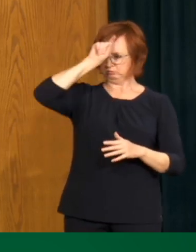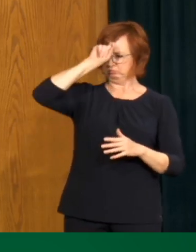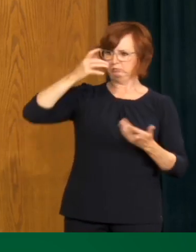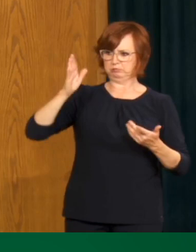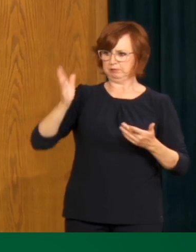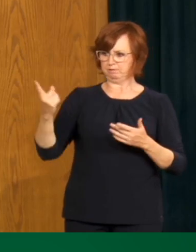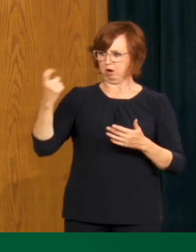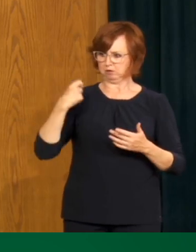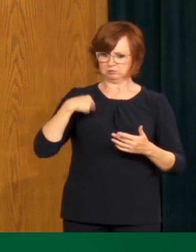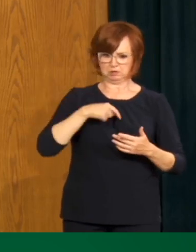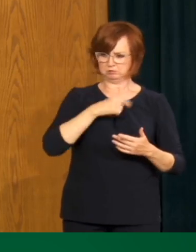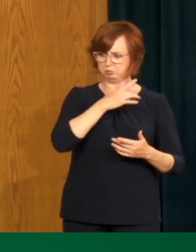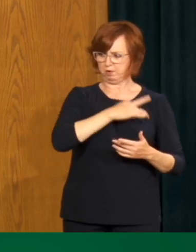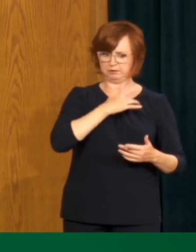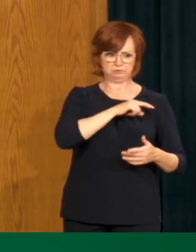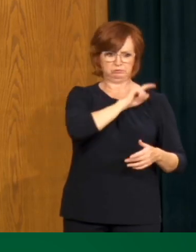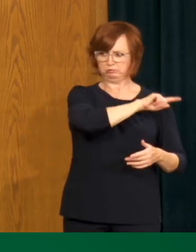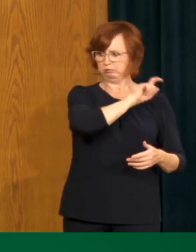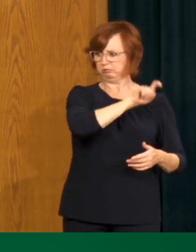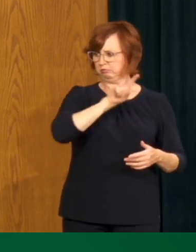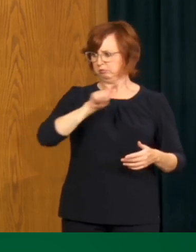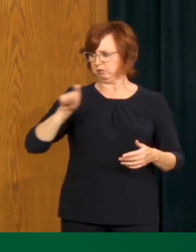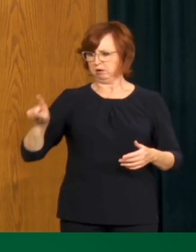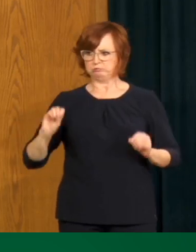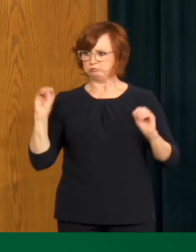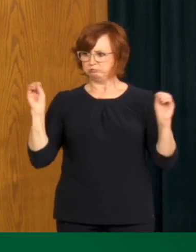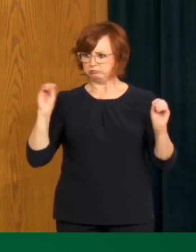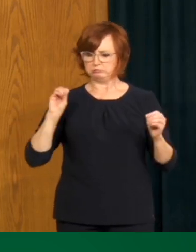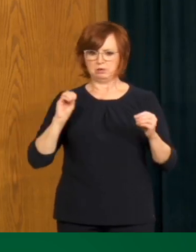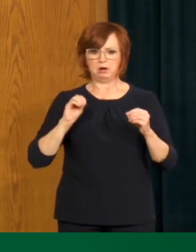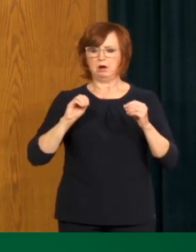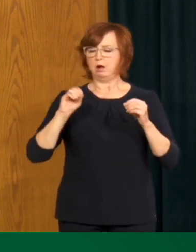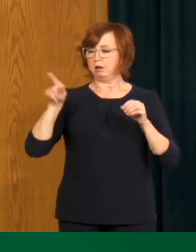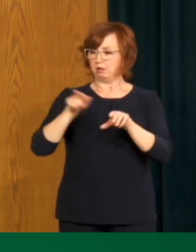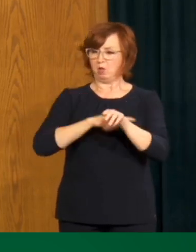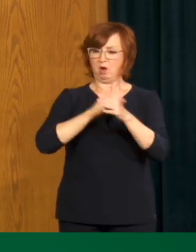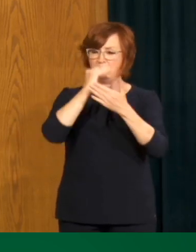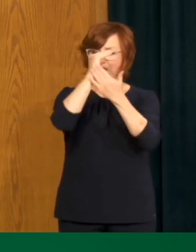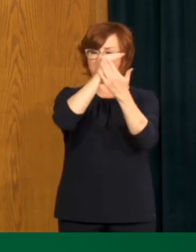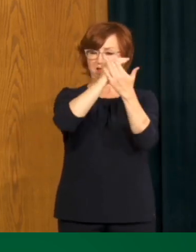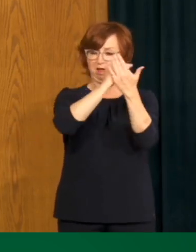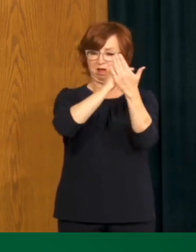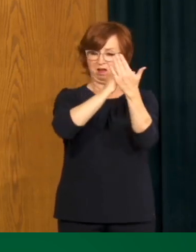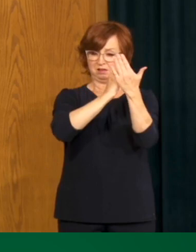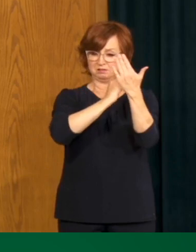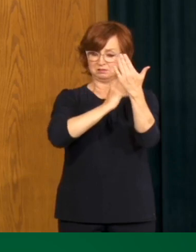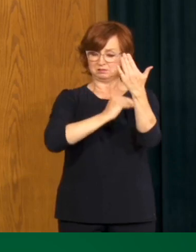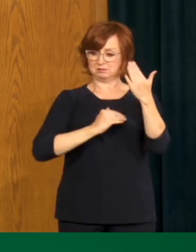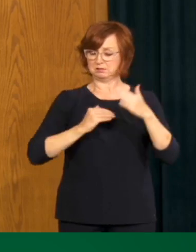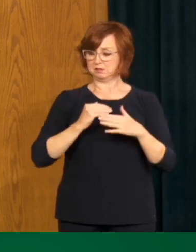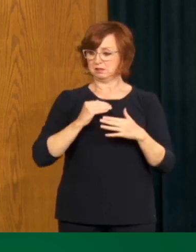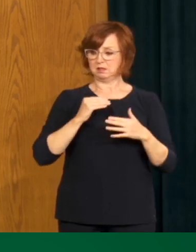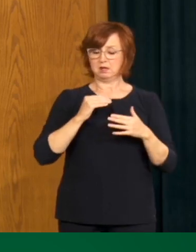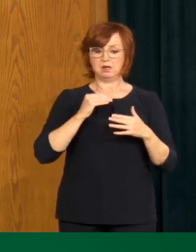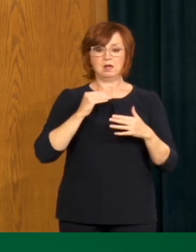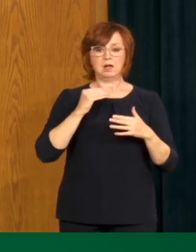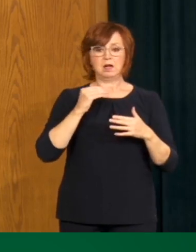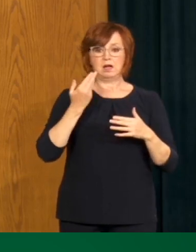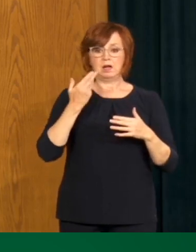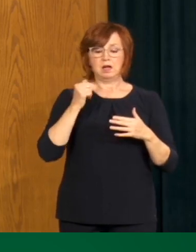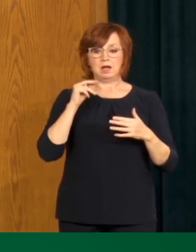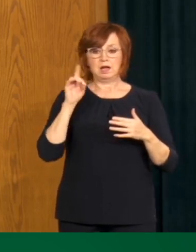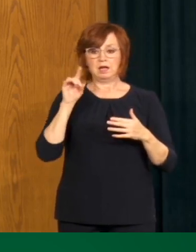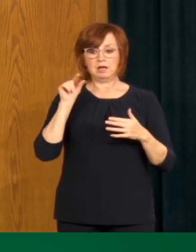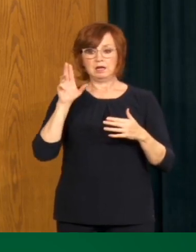the firearms that are being added to the ban as we go through the number of days. So we've introduced Bill 194